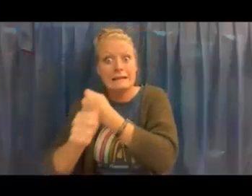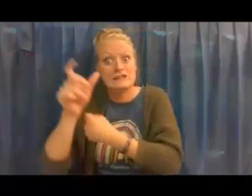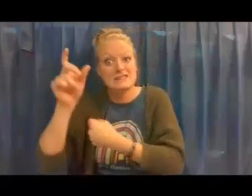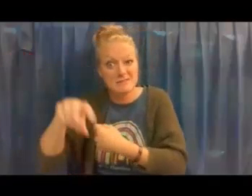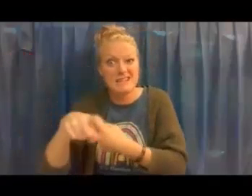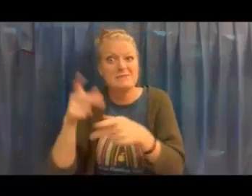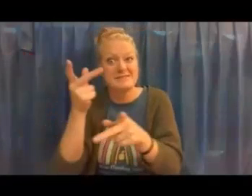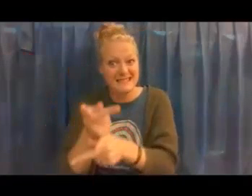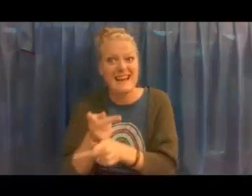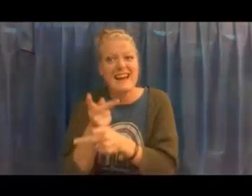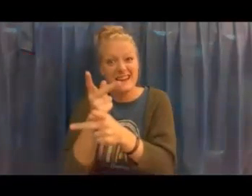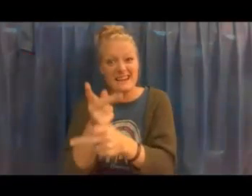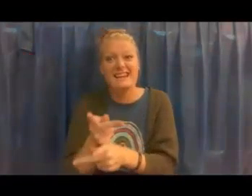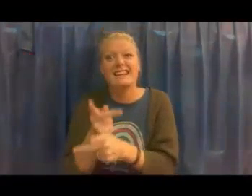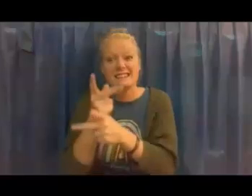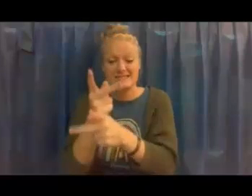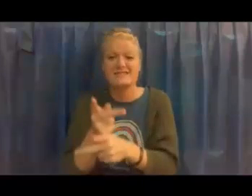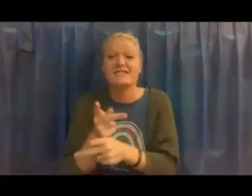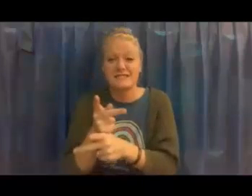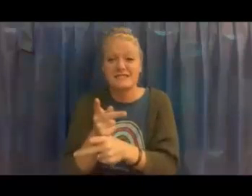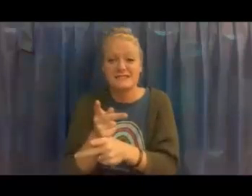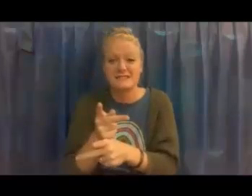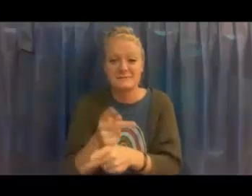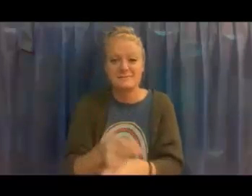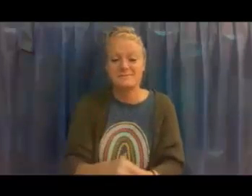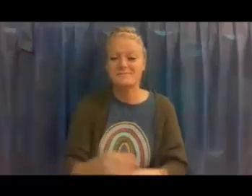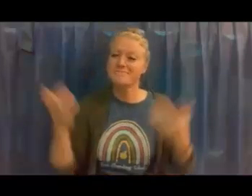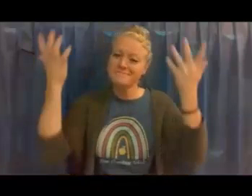their motorcycle's wheels in the air. It's